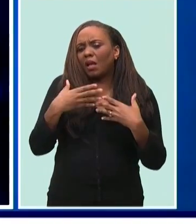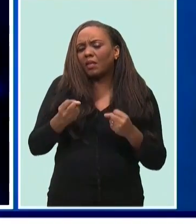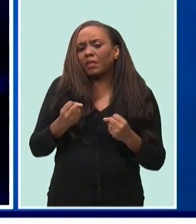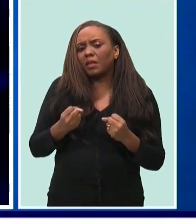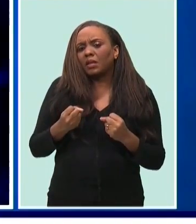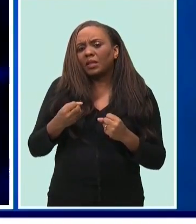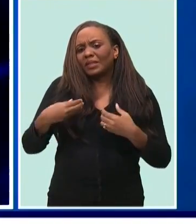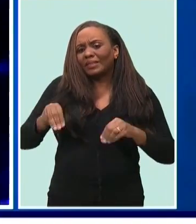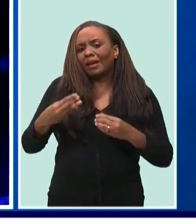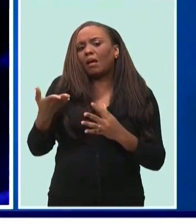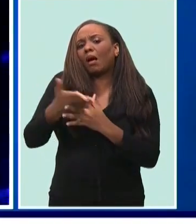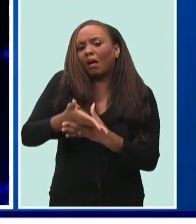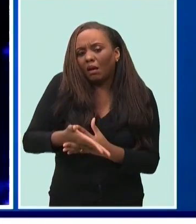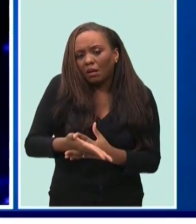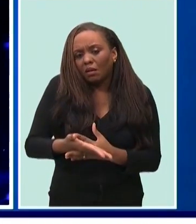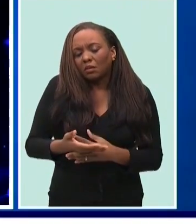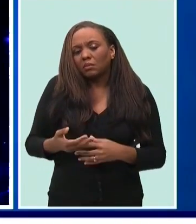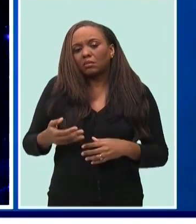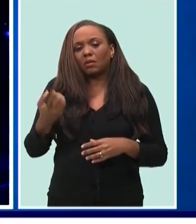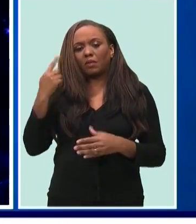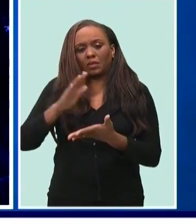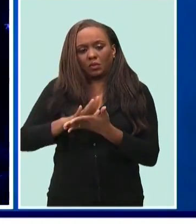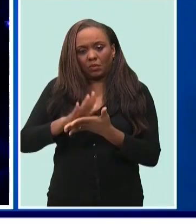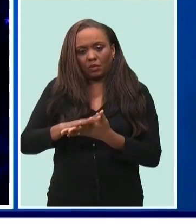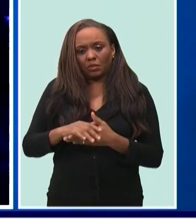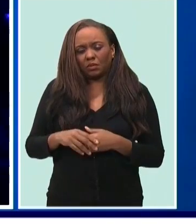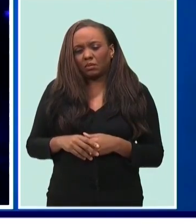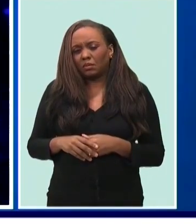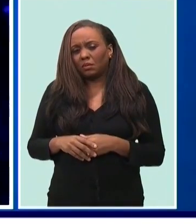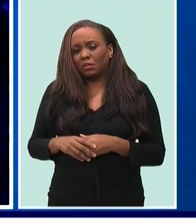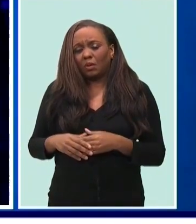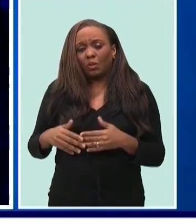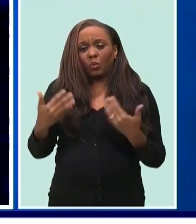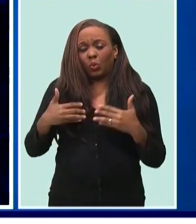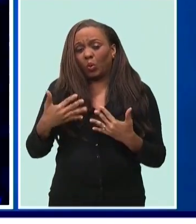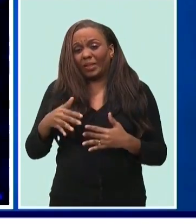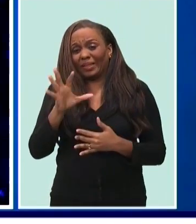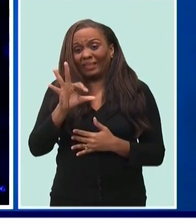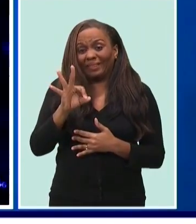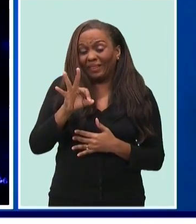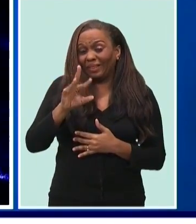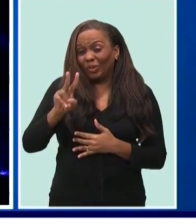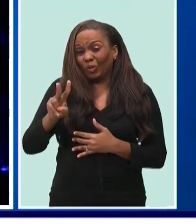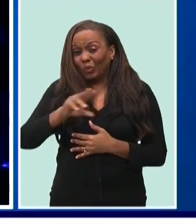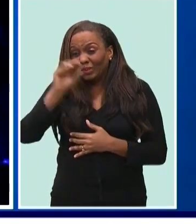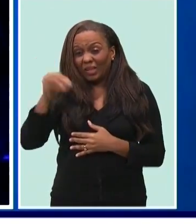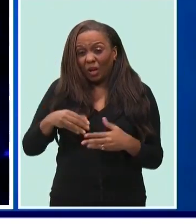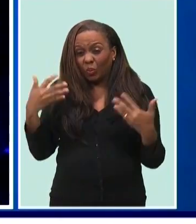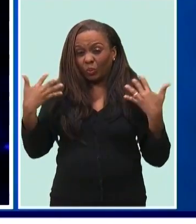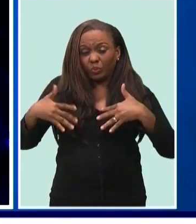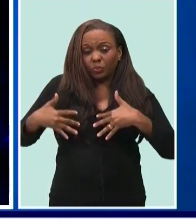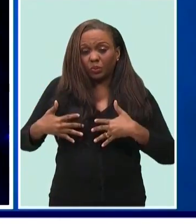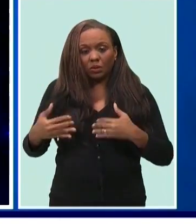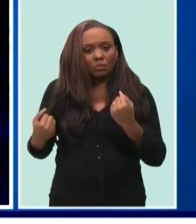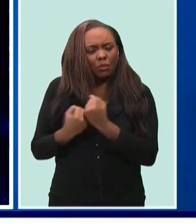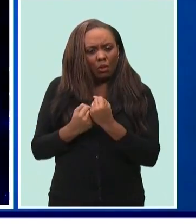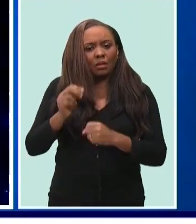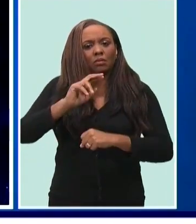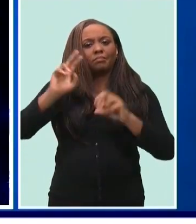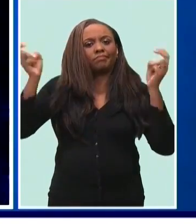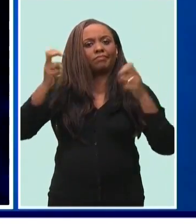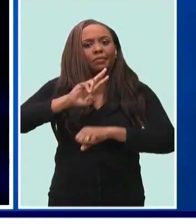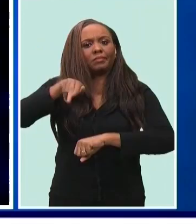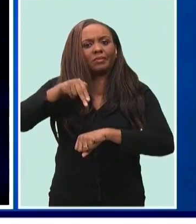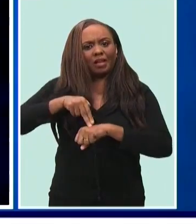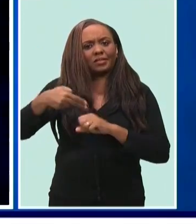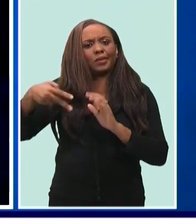and advertising of them within schools. Next up, a whopping 92% of Barbadians support having